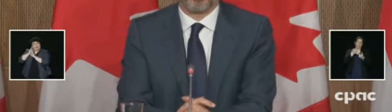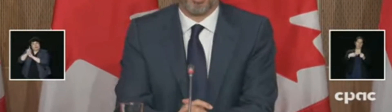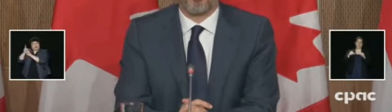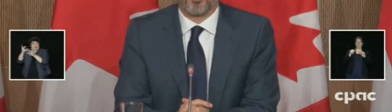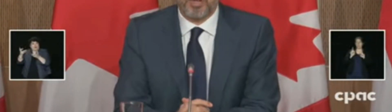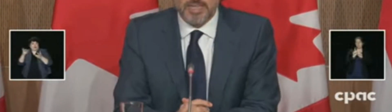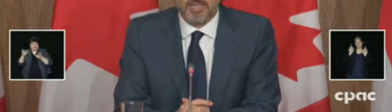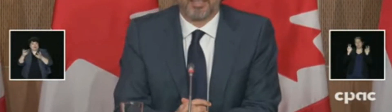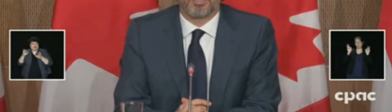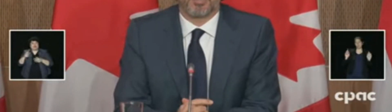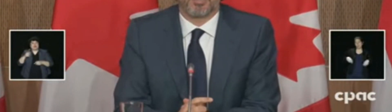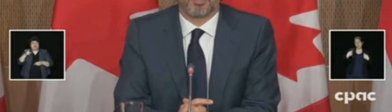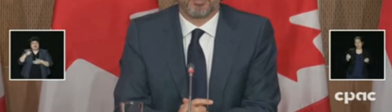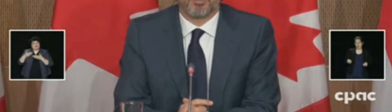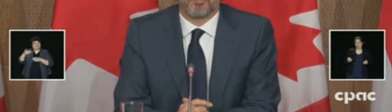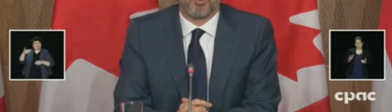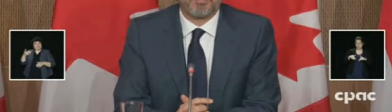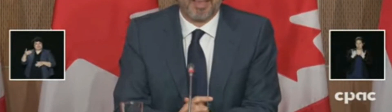case